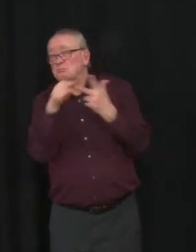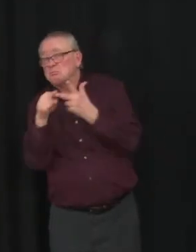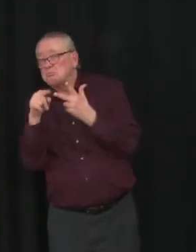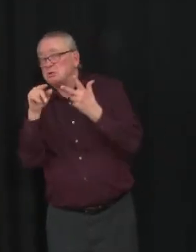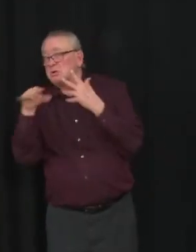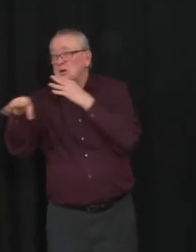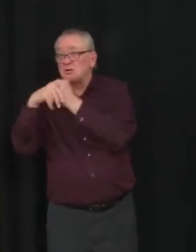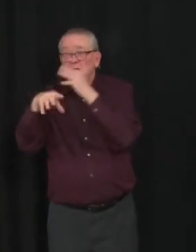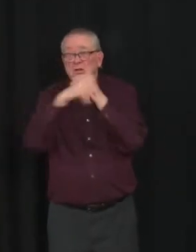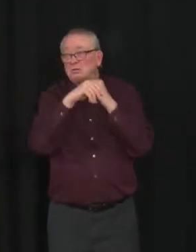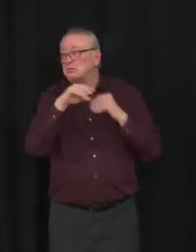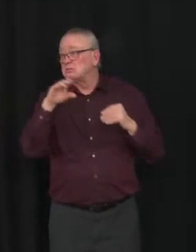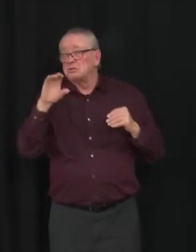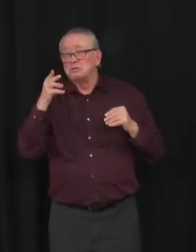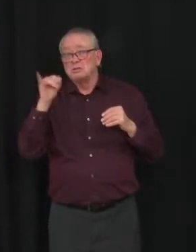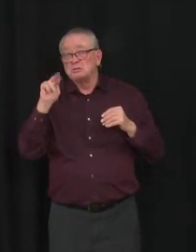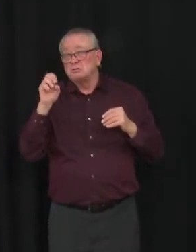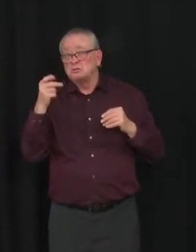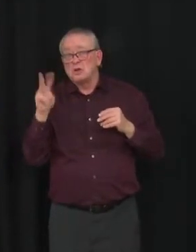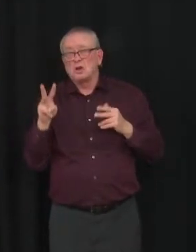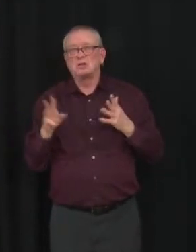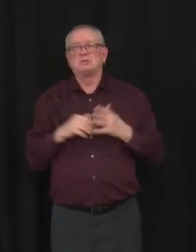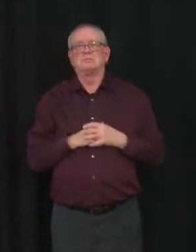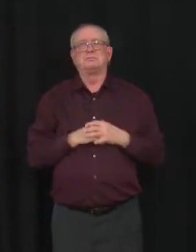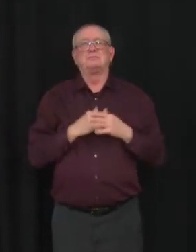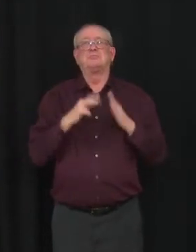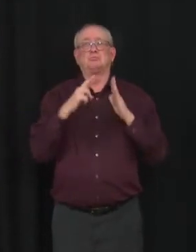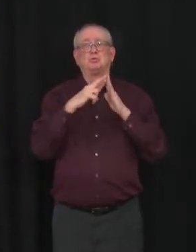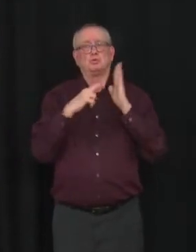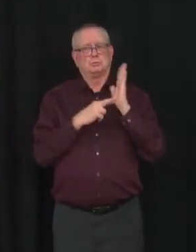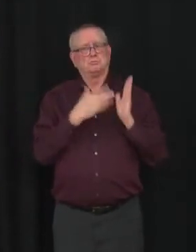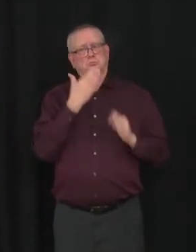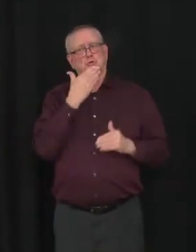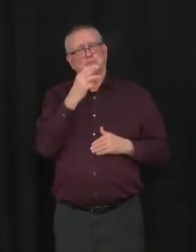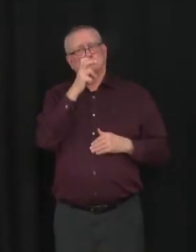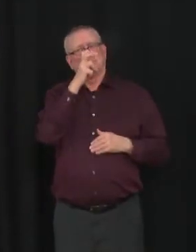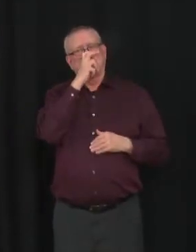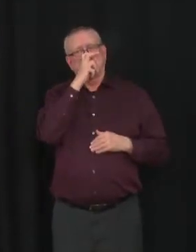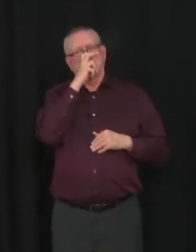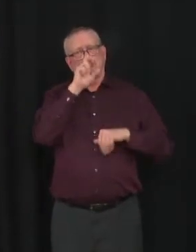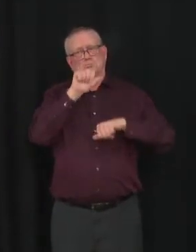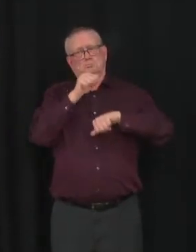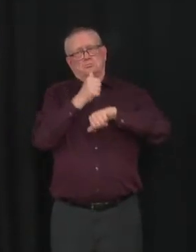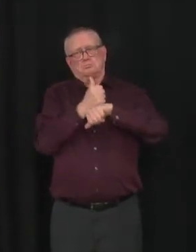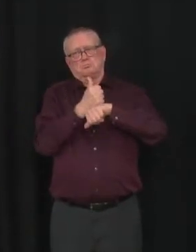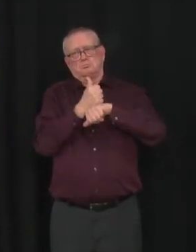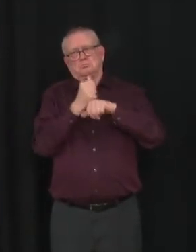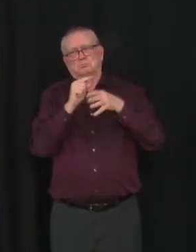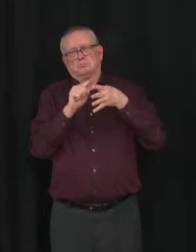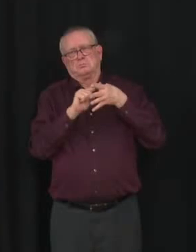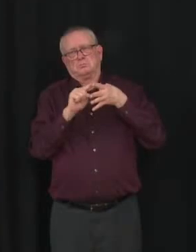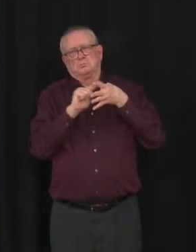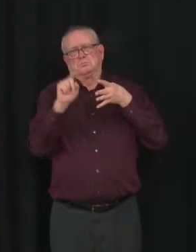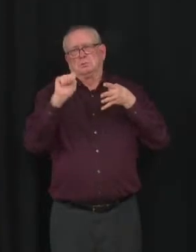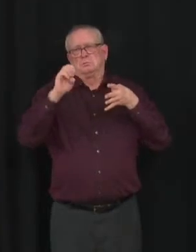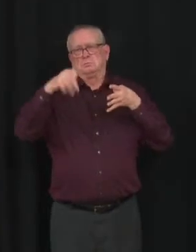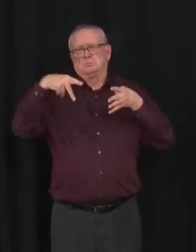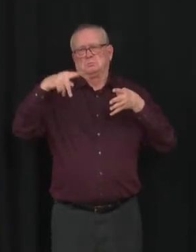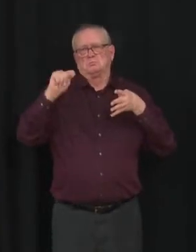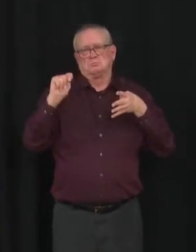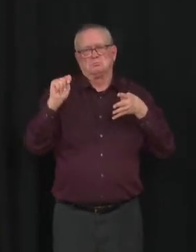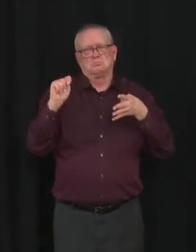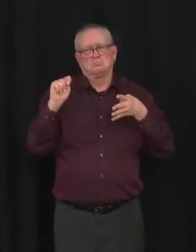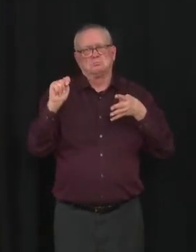already have very robust public health measures in place that have been in place since early September. And on top of that, we do have